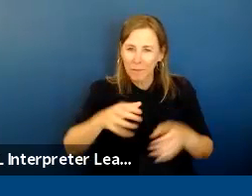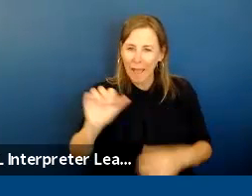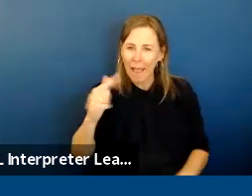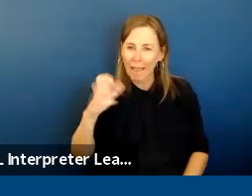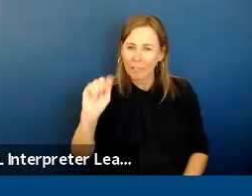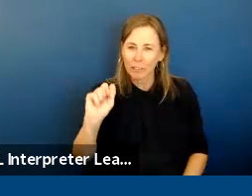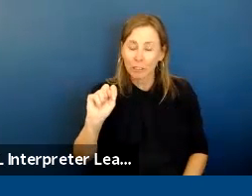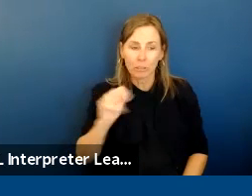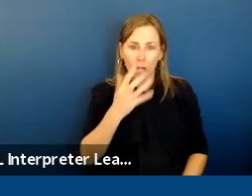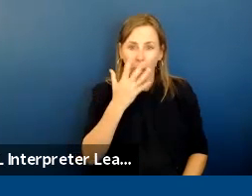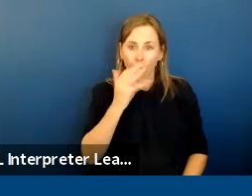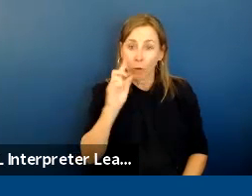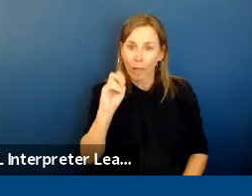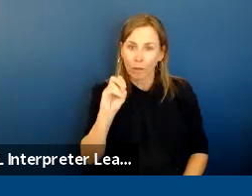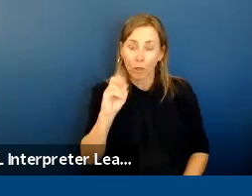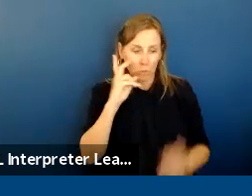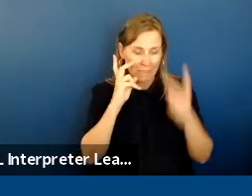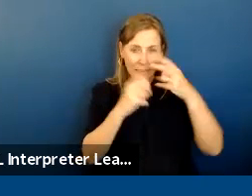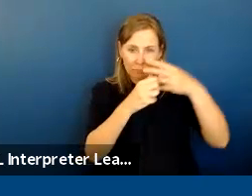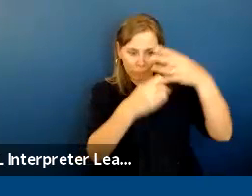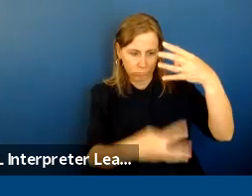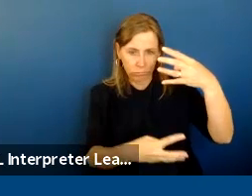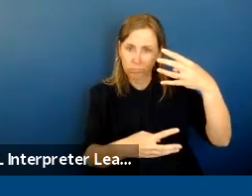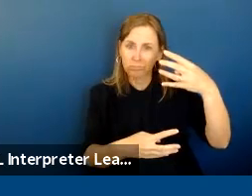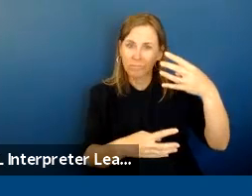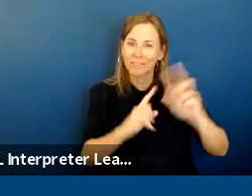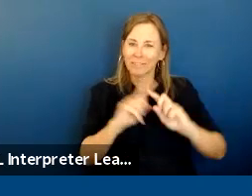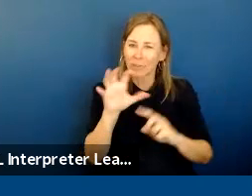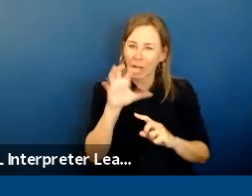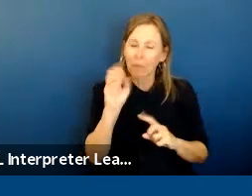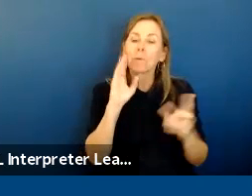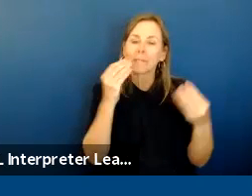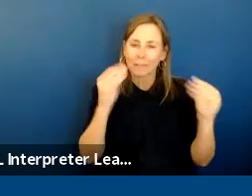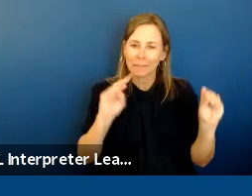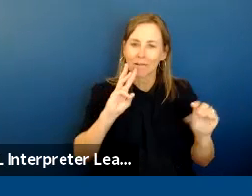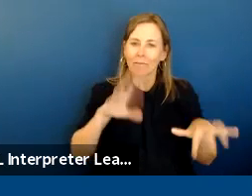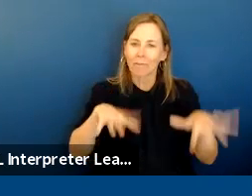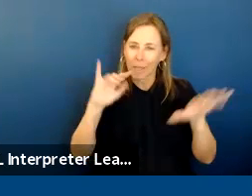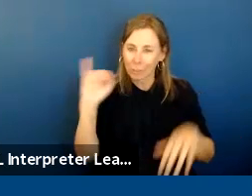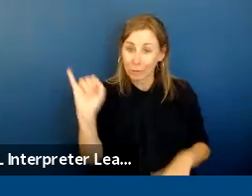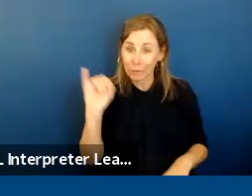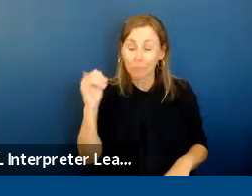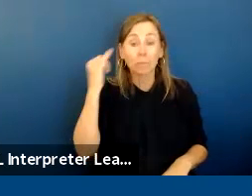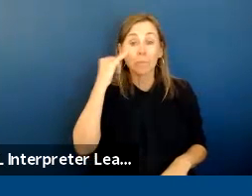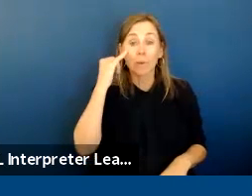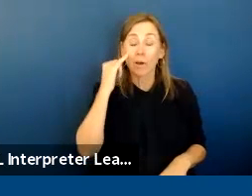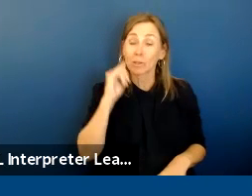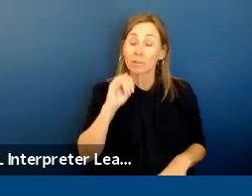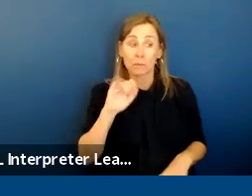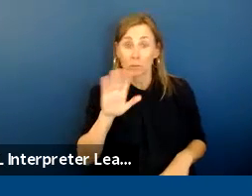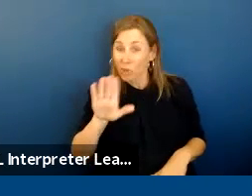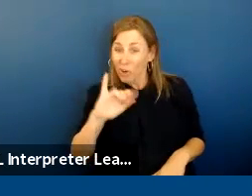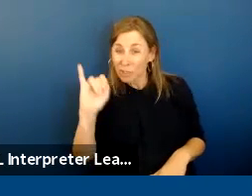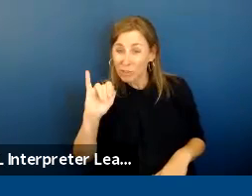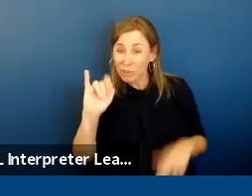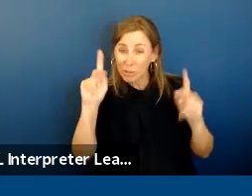of agents and insurance companies that will sell the flood insurance. So if your agent isn't able to help you,